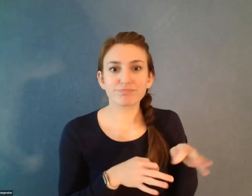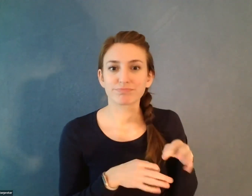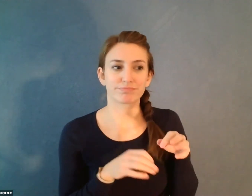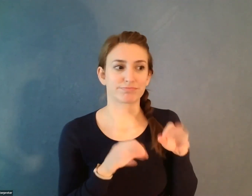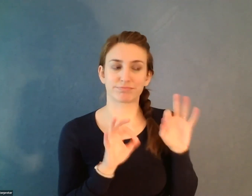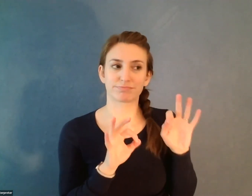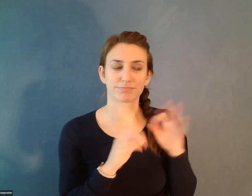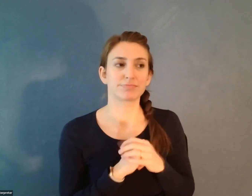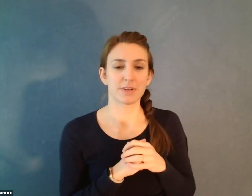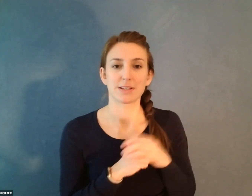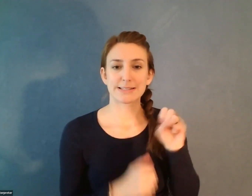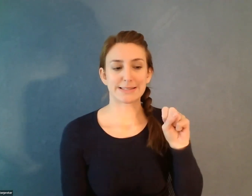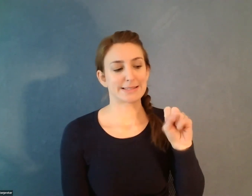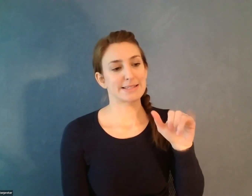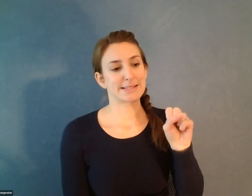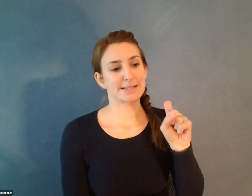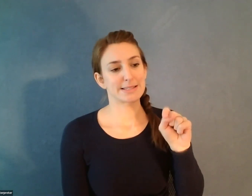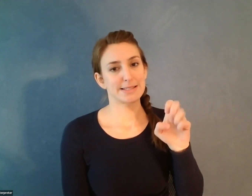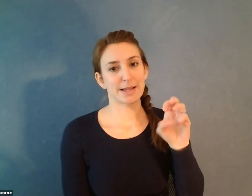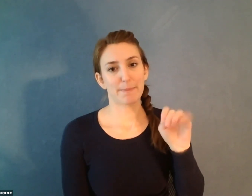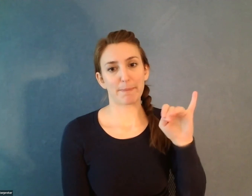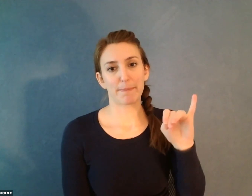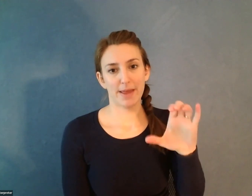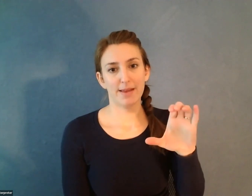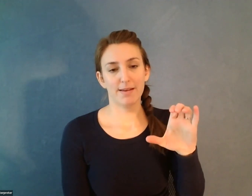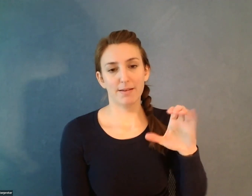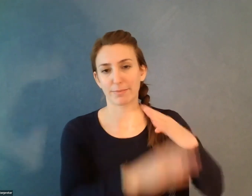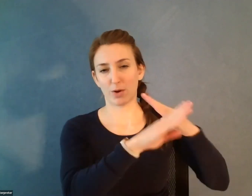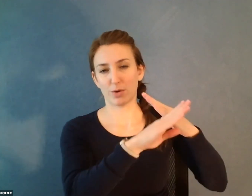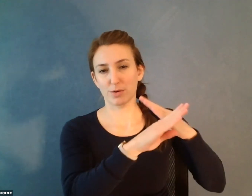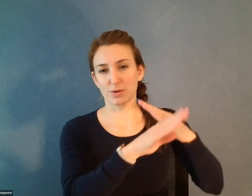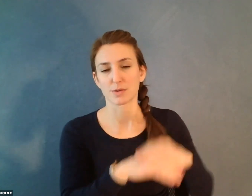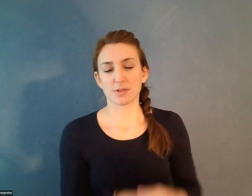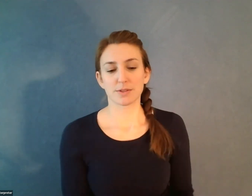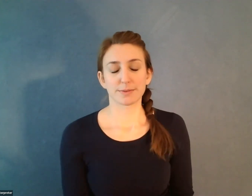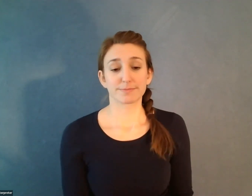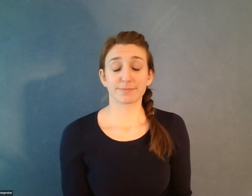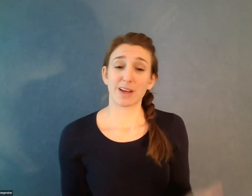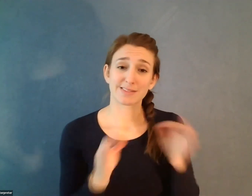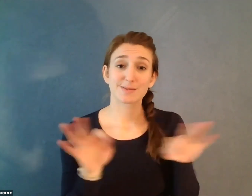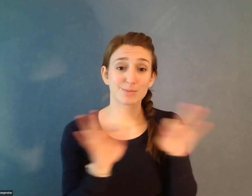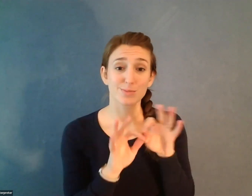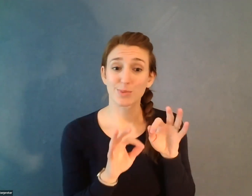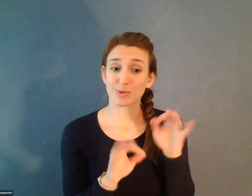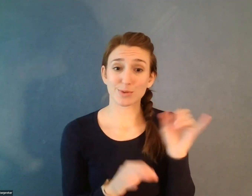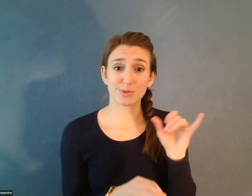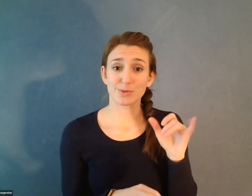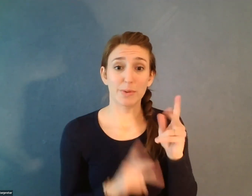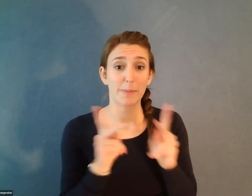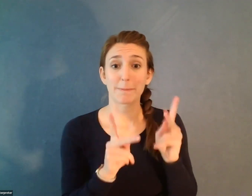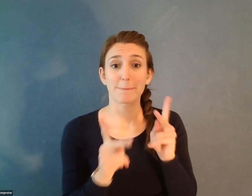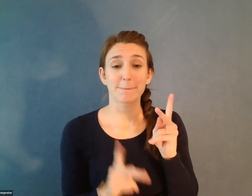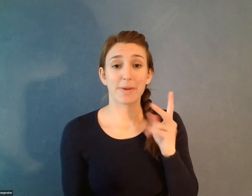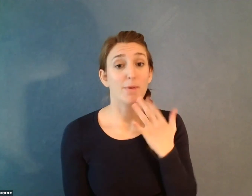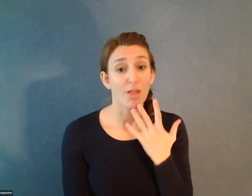happening. But I think it's also really important to note that, especially as people of color, we are not born into a system that was made for us.